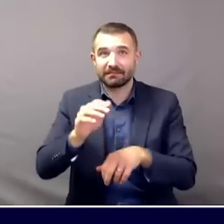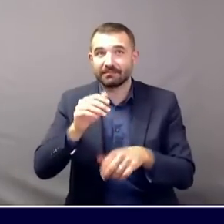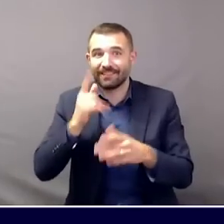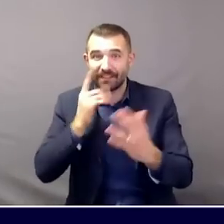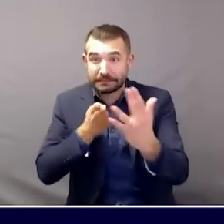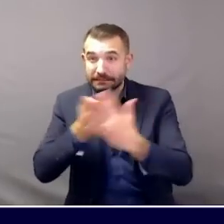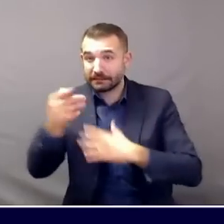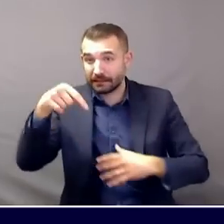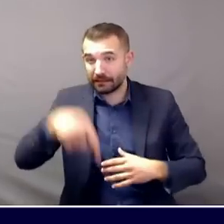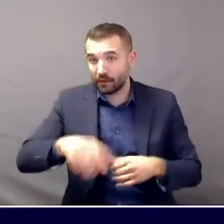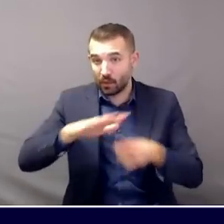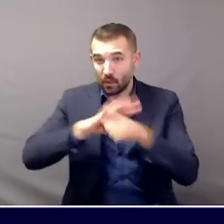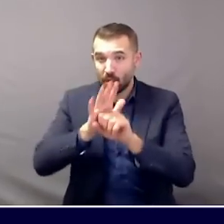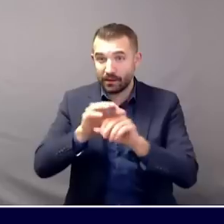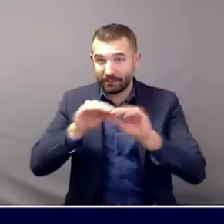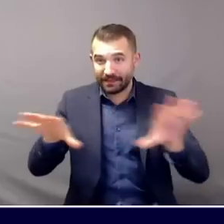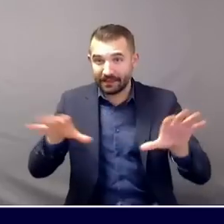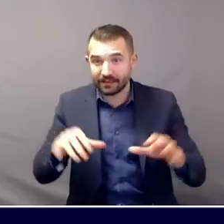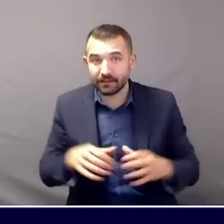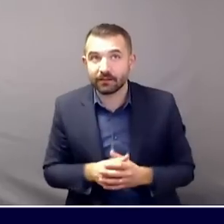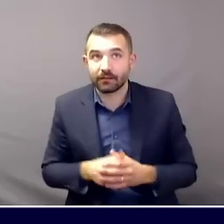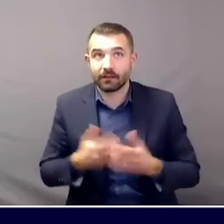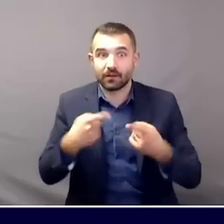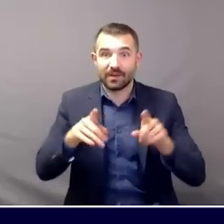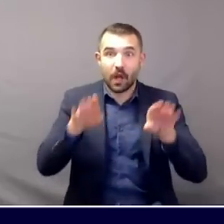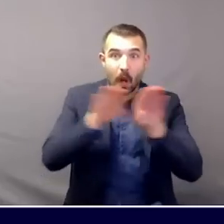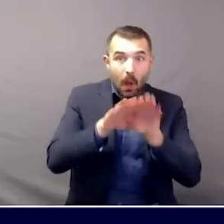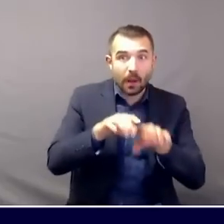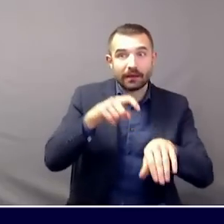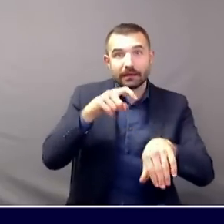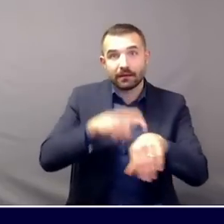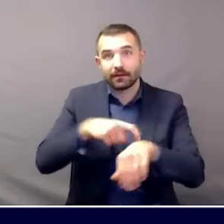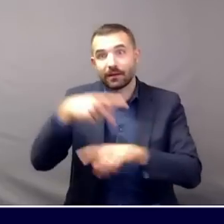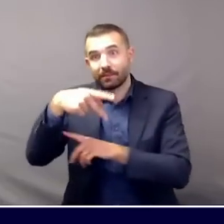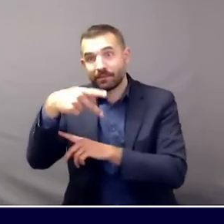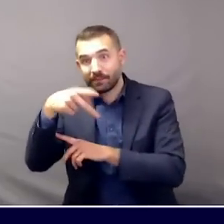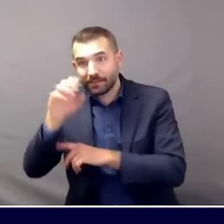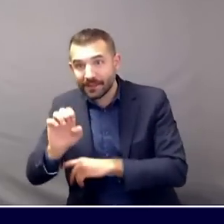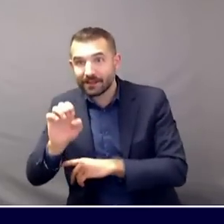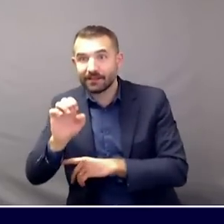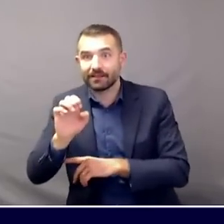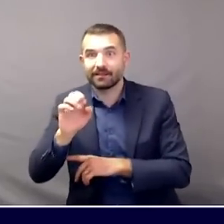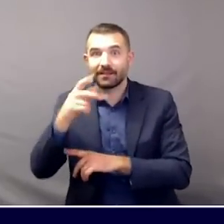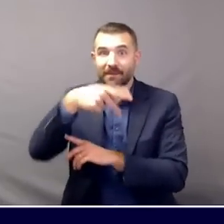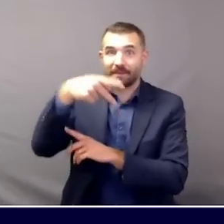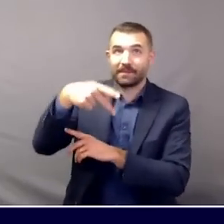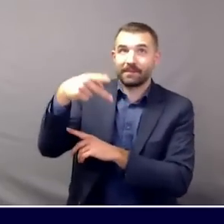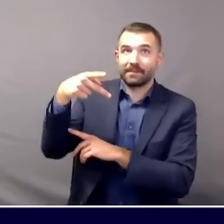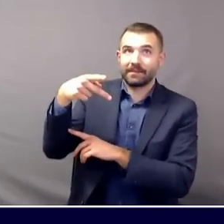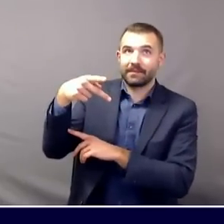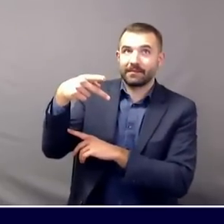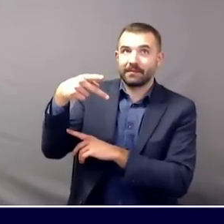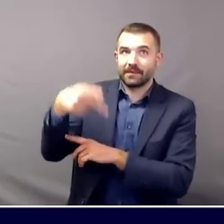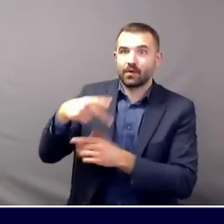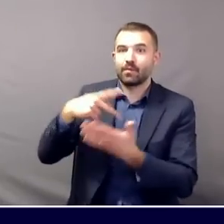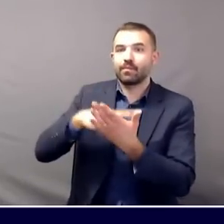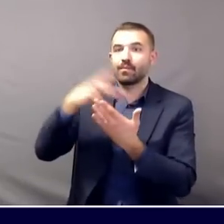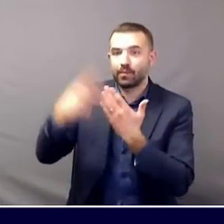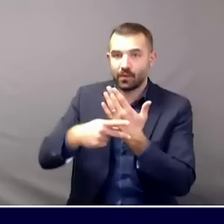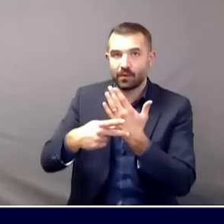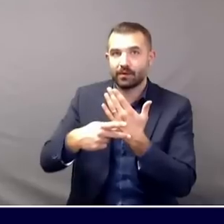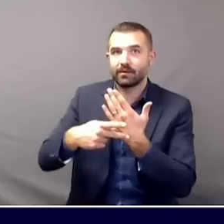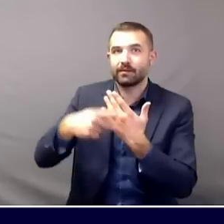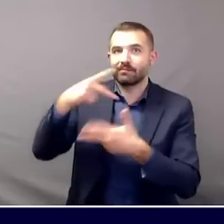shut down. And the PPP program was in place to help businesses keep people on